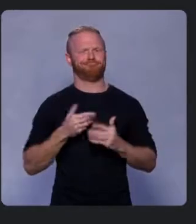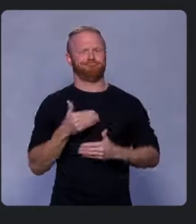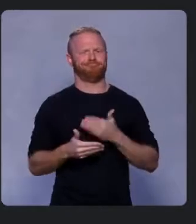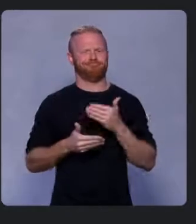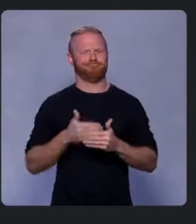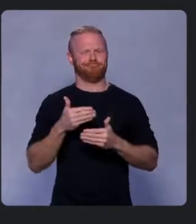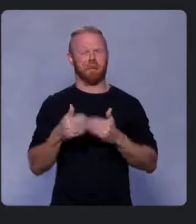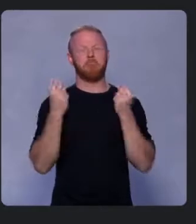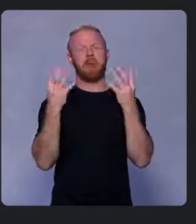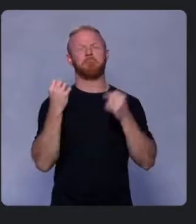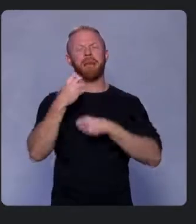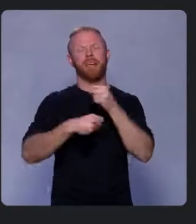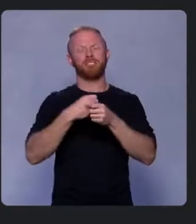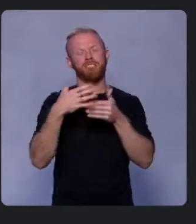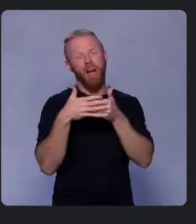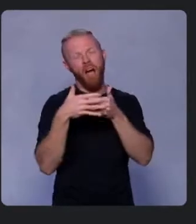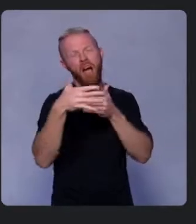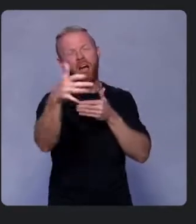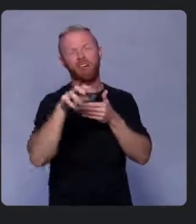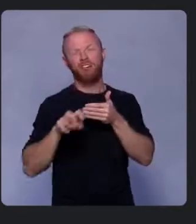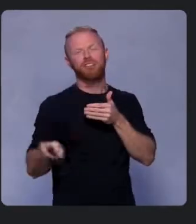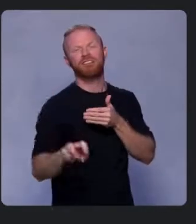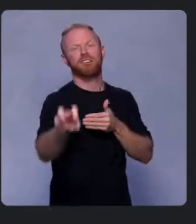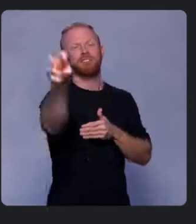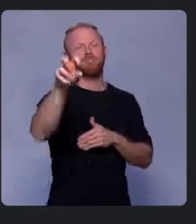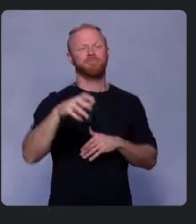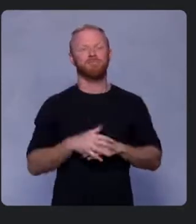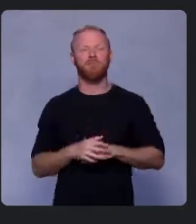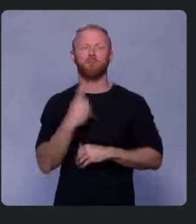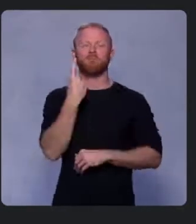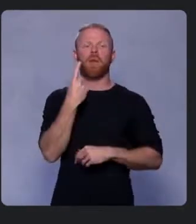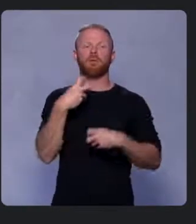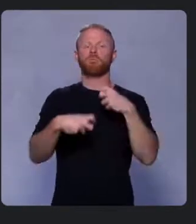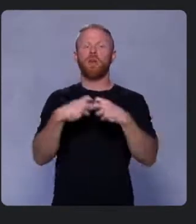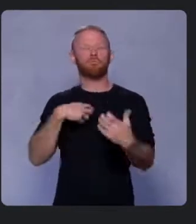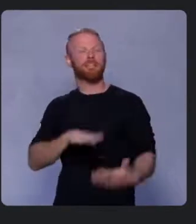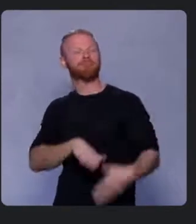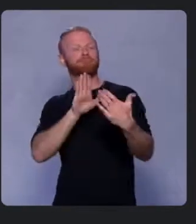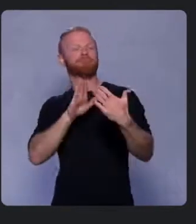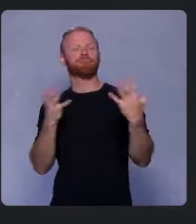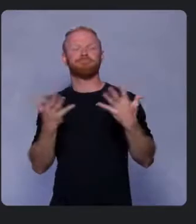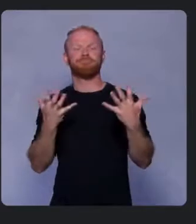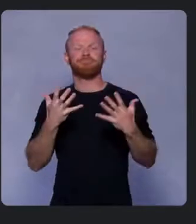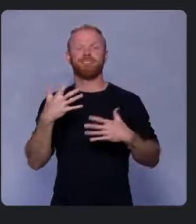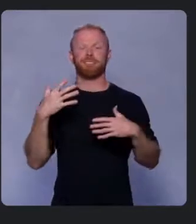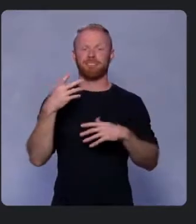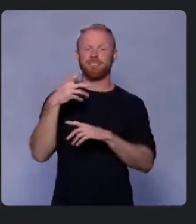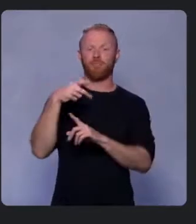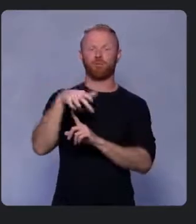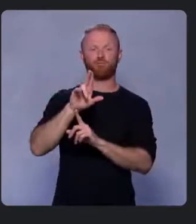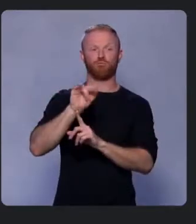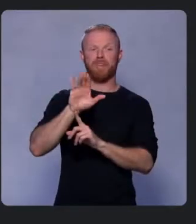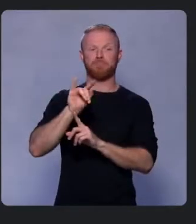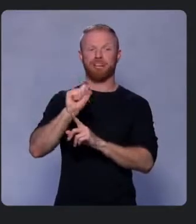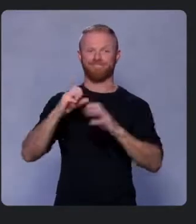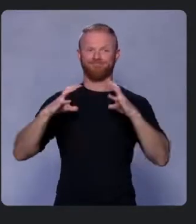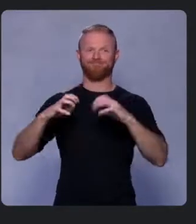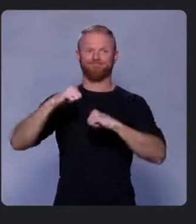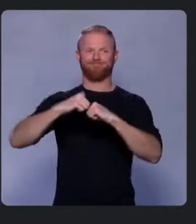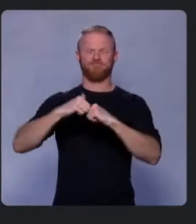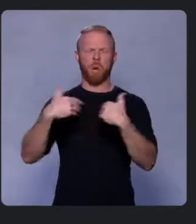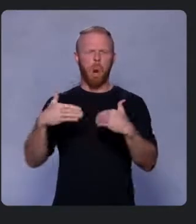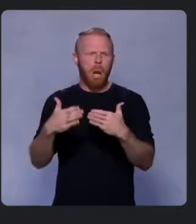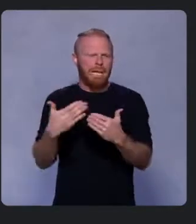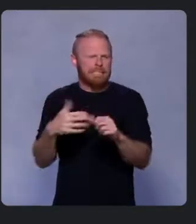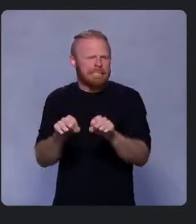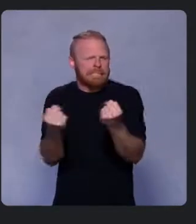multi-year journey. One problem we face today is that our physical qubits are very fragile. Even